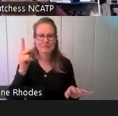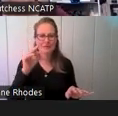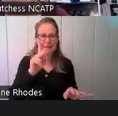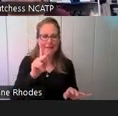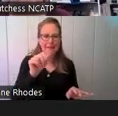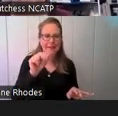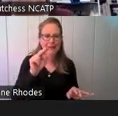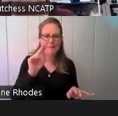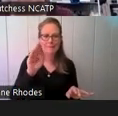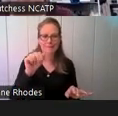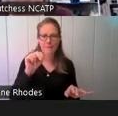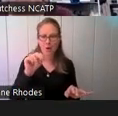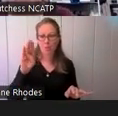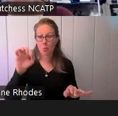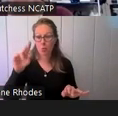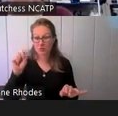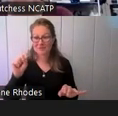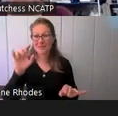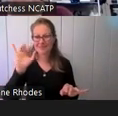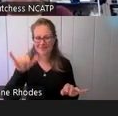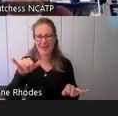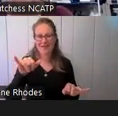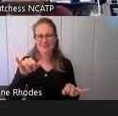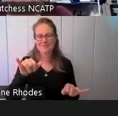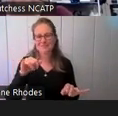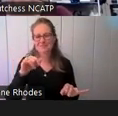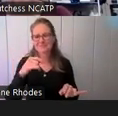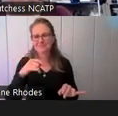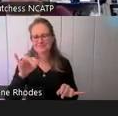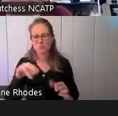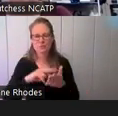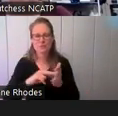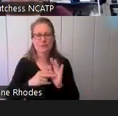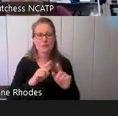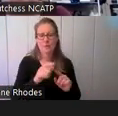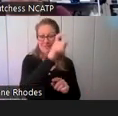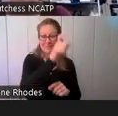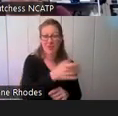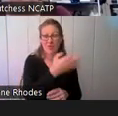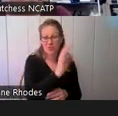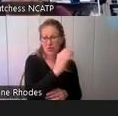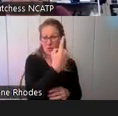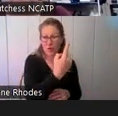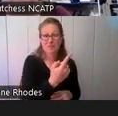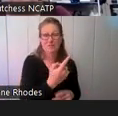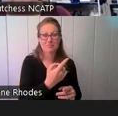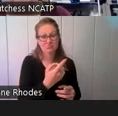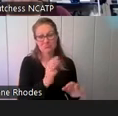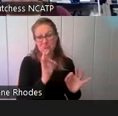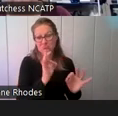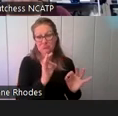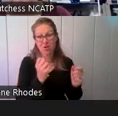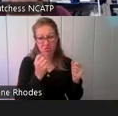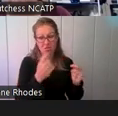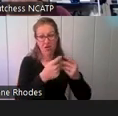across, like post-it notes. So that's what that is. But you can see the free version, again, is pretty robust. It's just if you